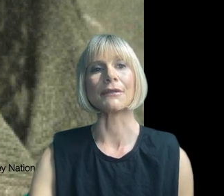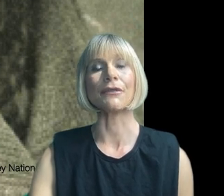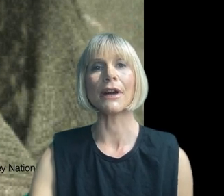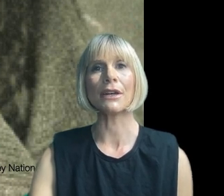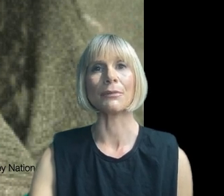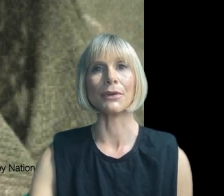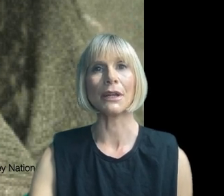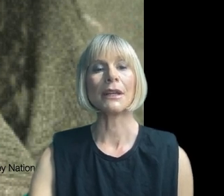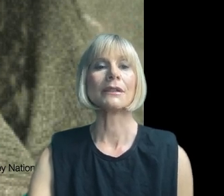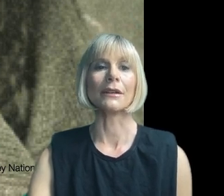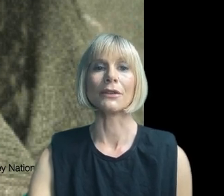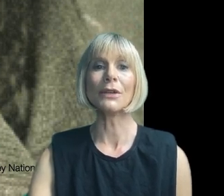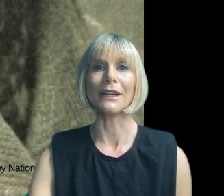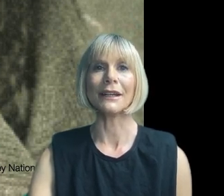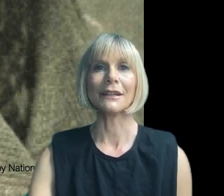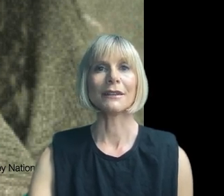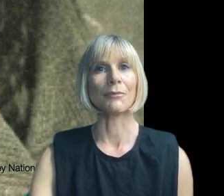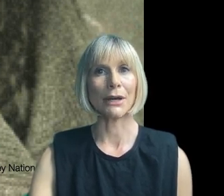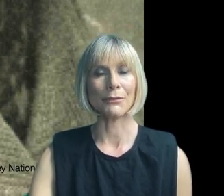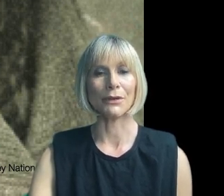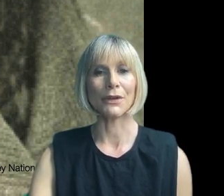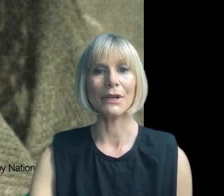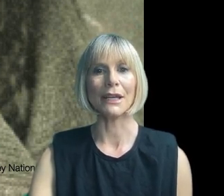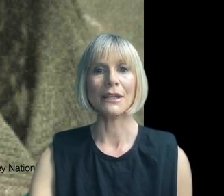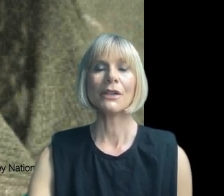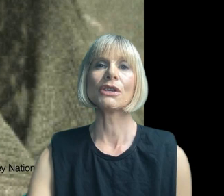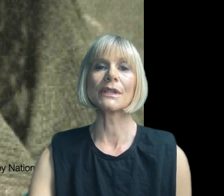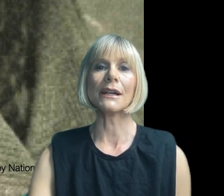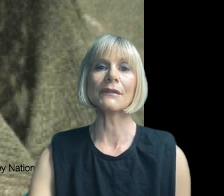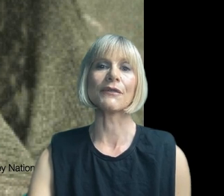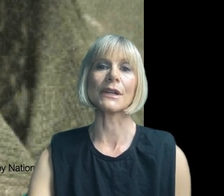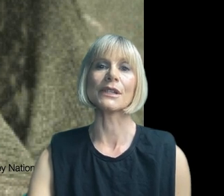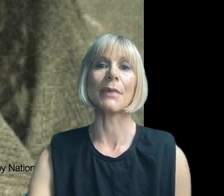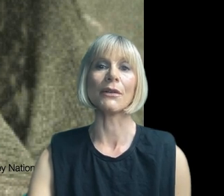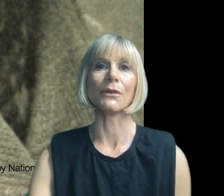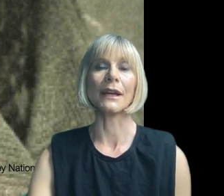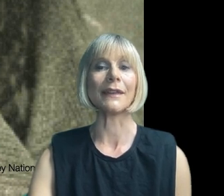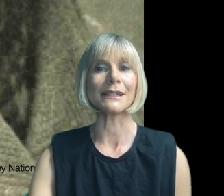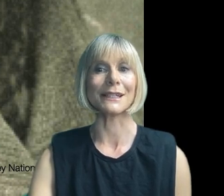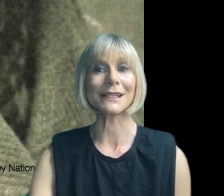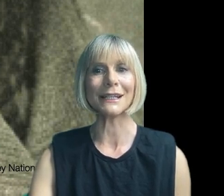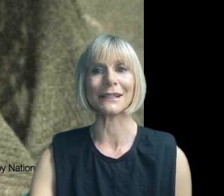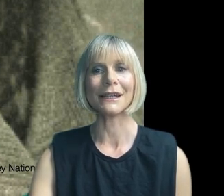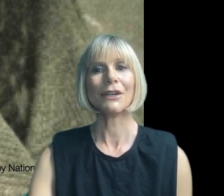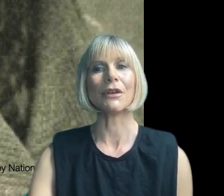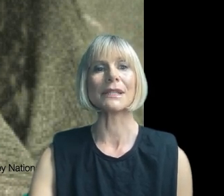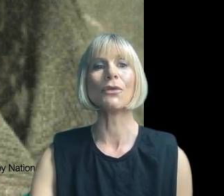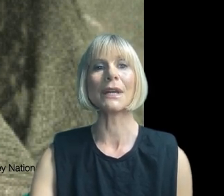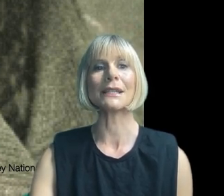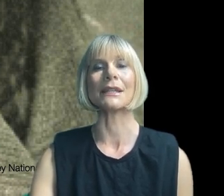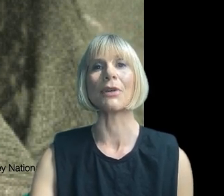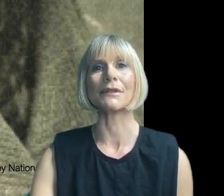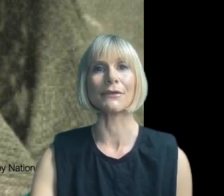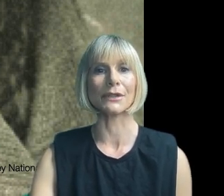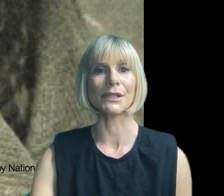existence of a finer bull, Thón Cúlinea, the brown bull of Cúli, she resolves first to borrow and then to steal it from its